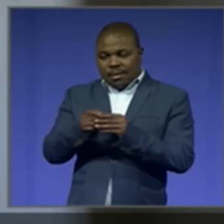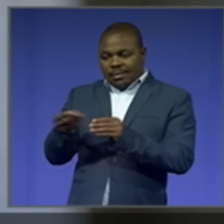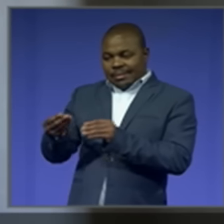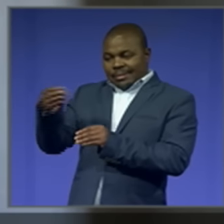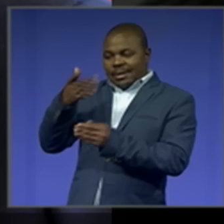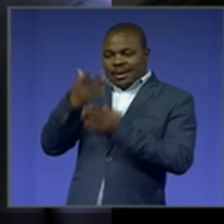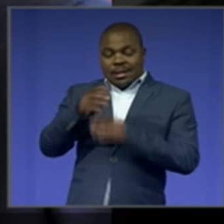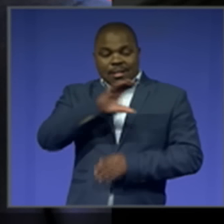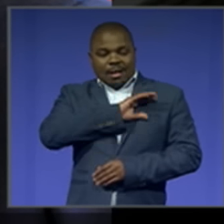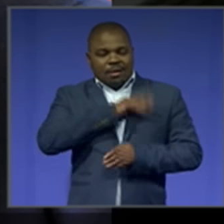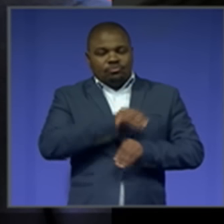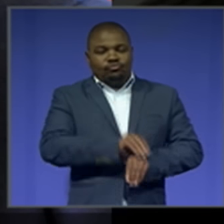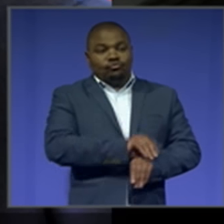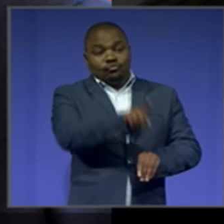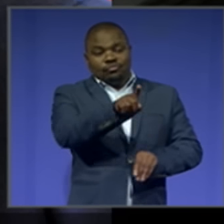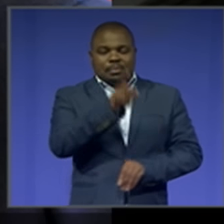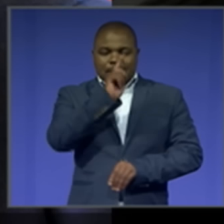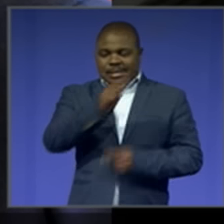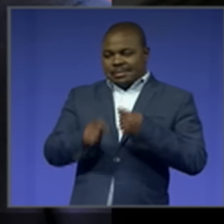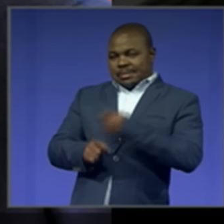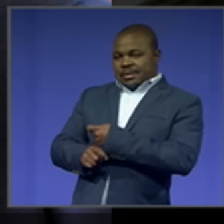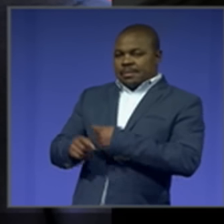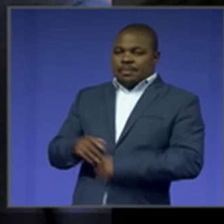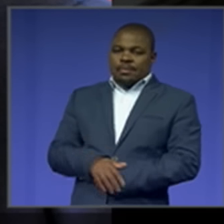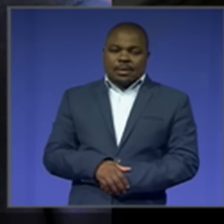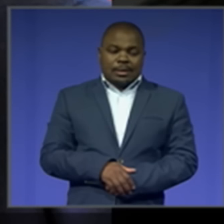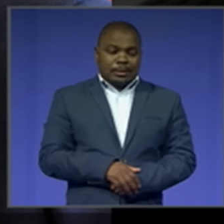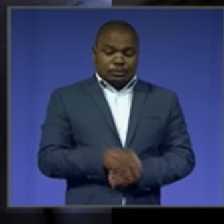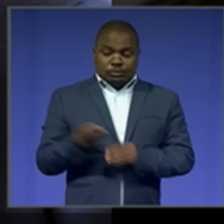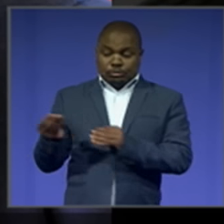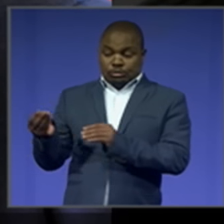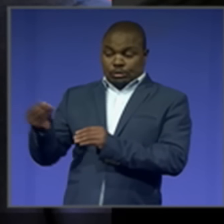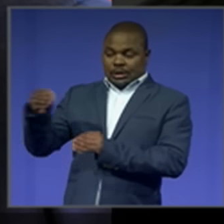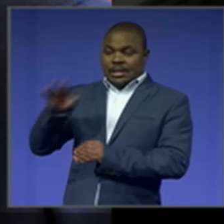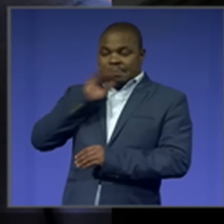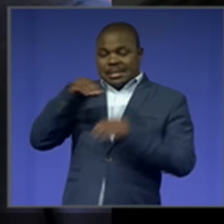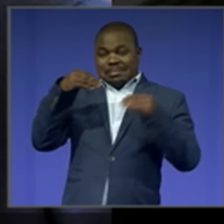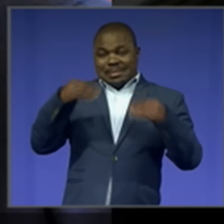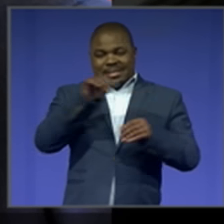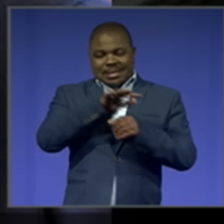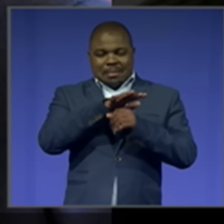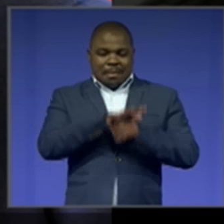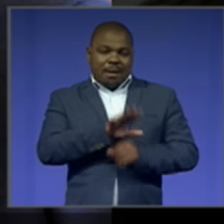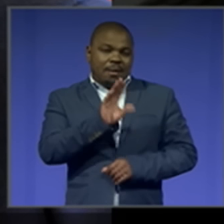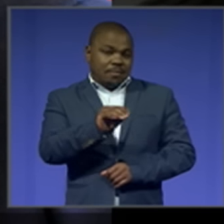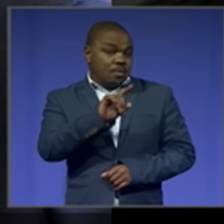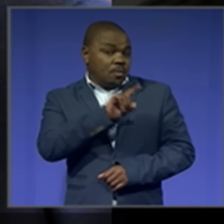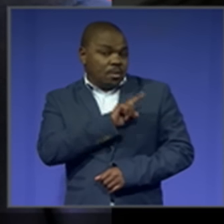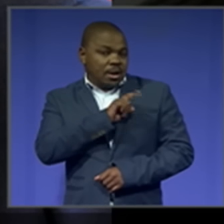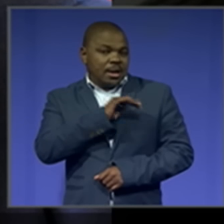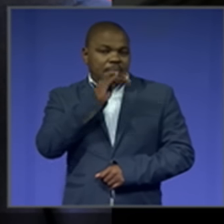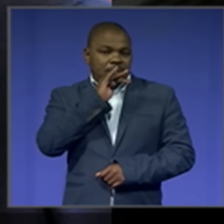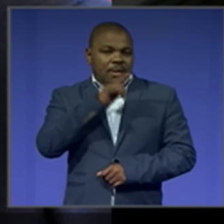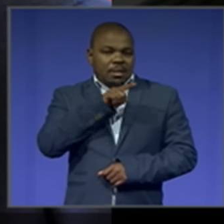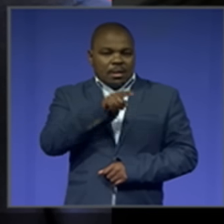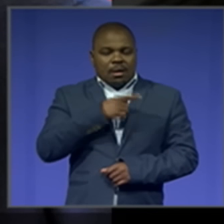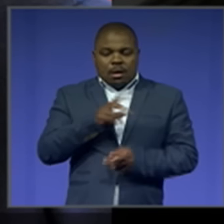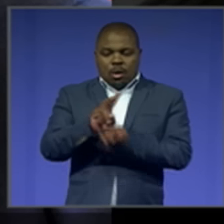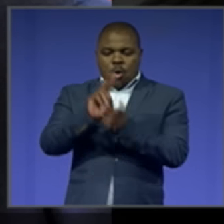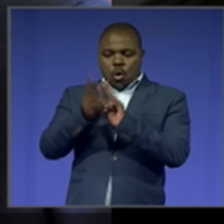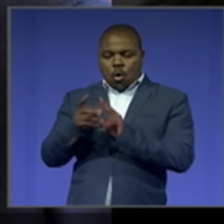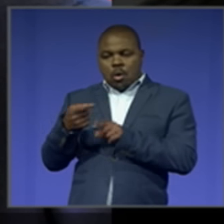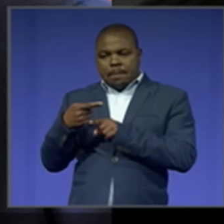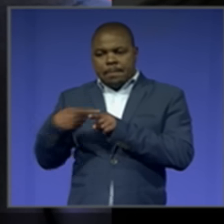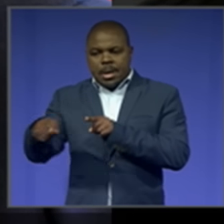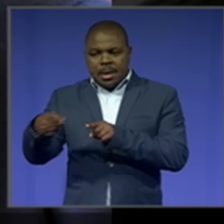the consumer. An increase in interest rate will put more pressure on businesses because it means their loan repayments go up